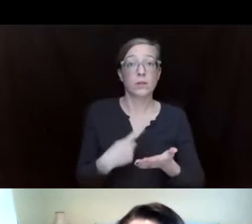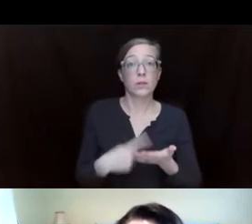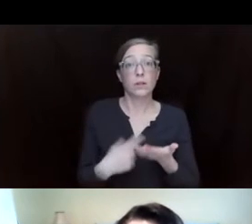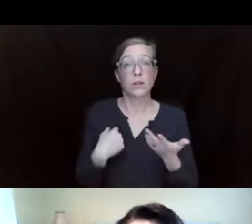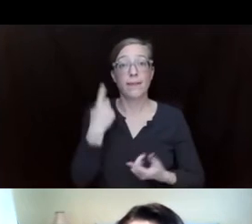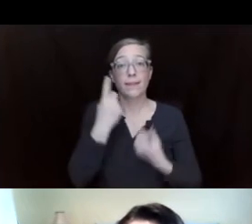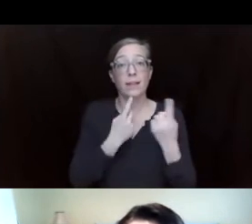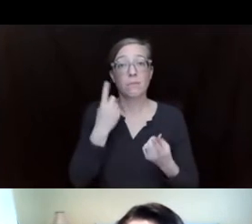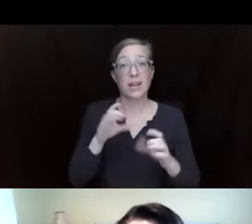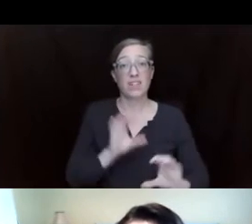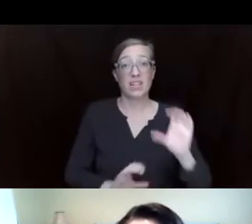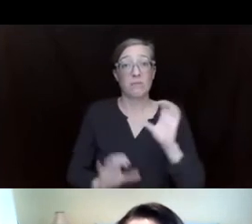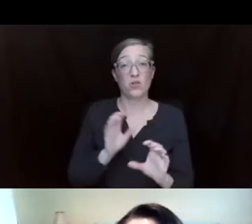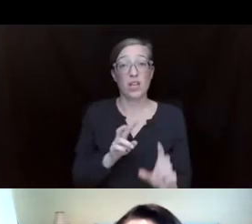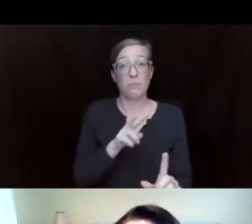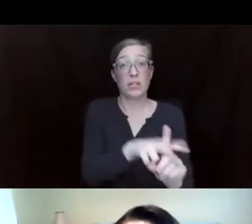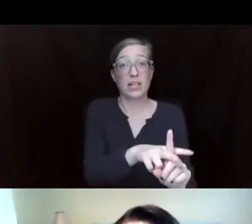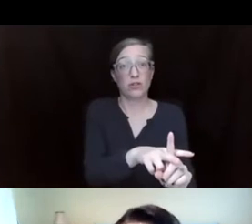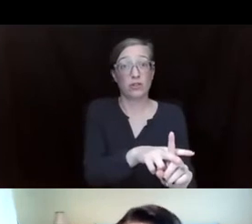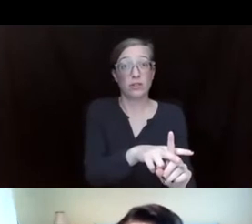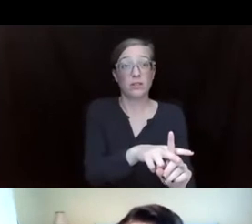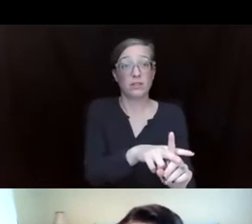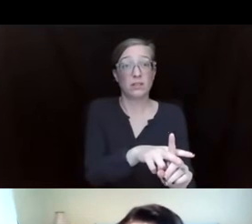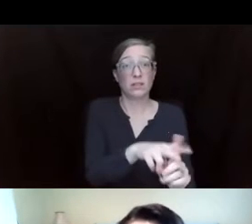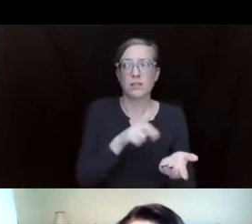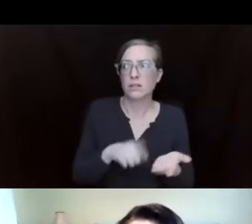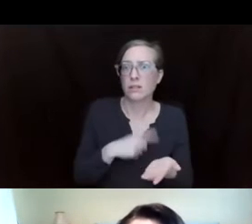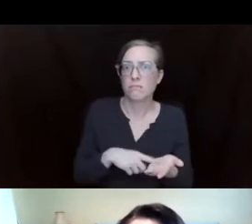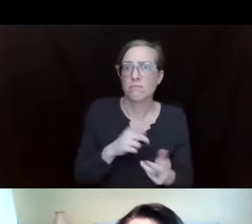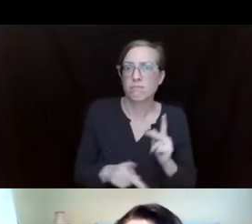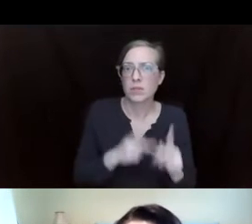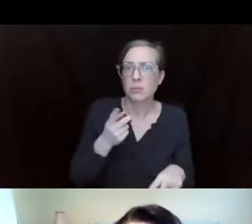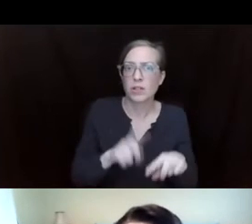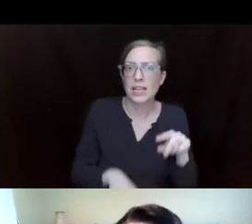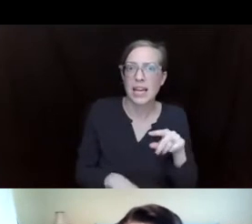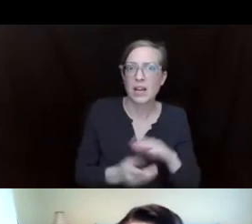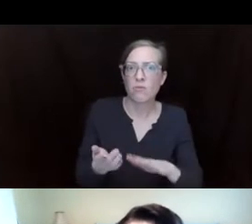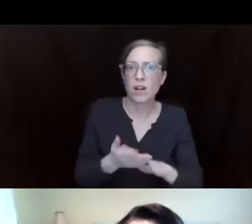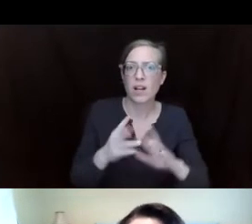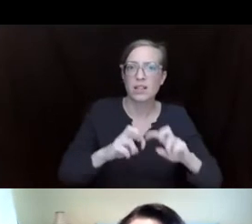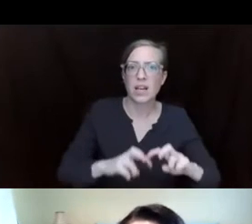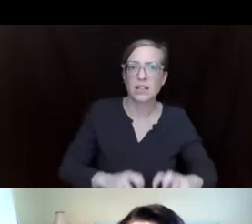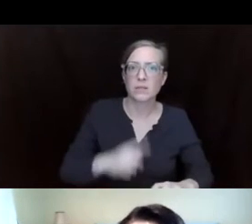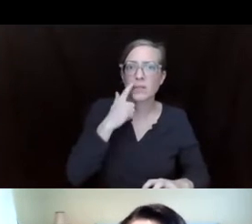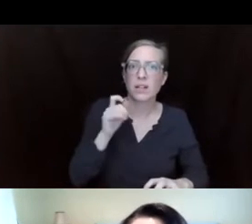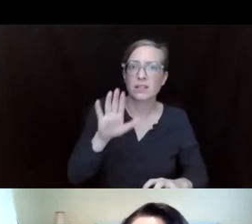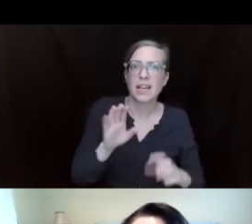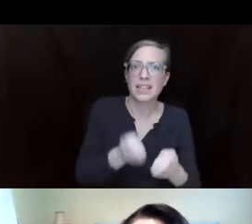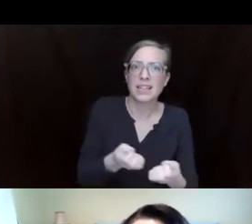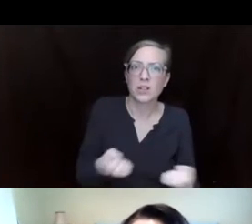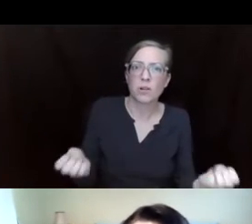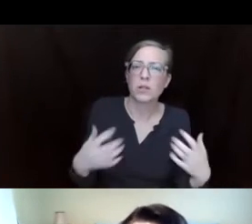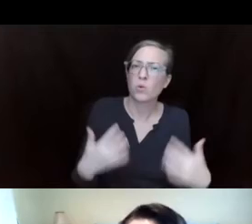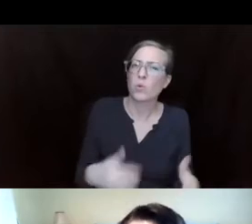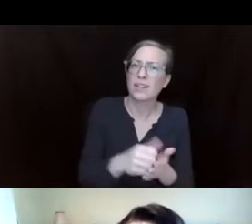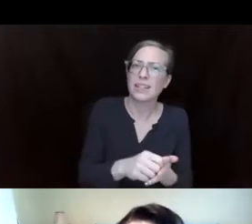don't have access to analysis because analyses are too expensive. So if we can build microfluidic devices, we can create